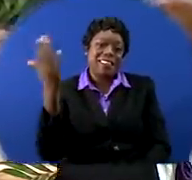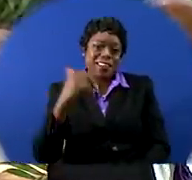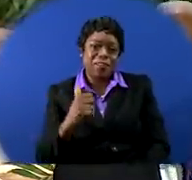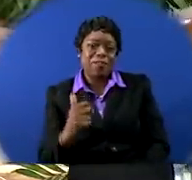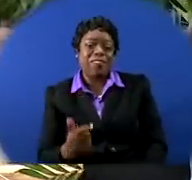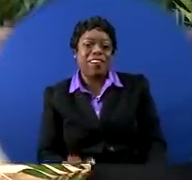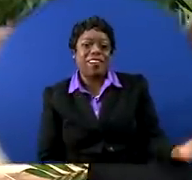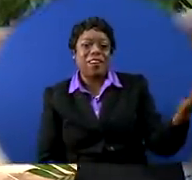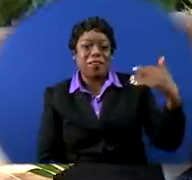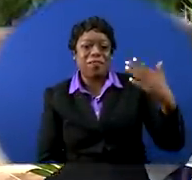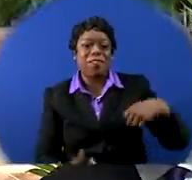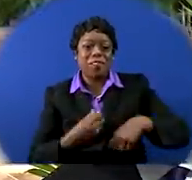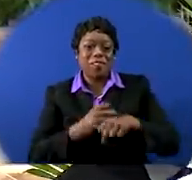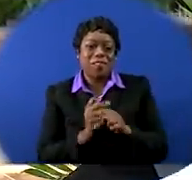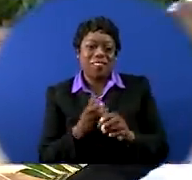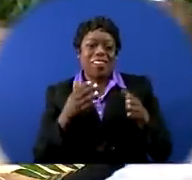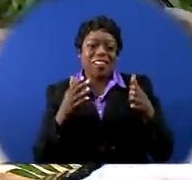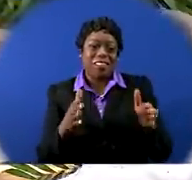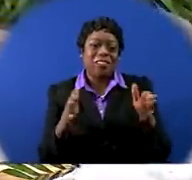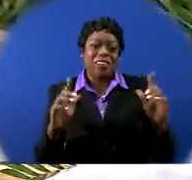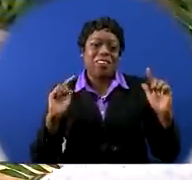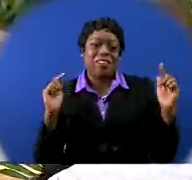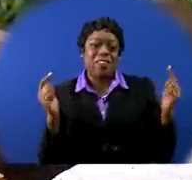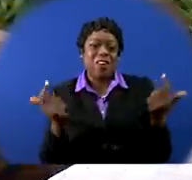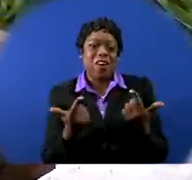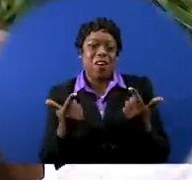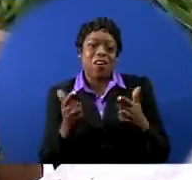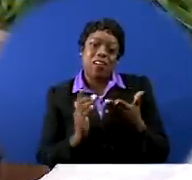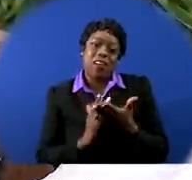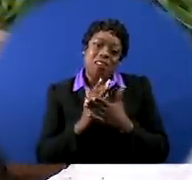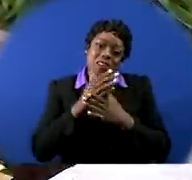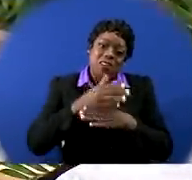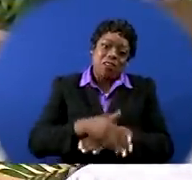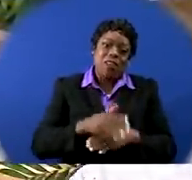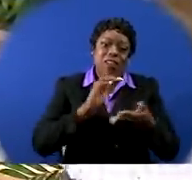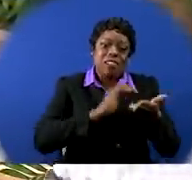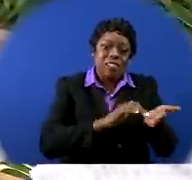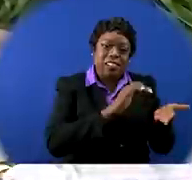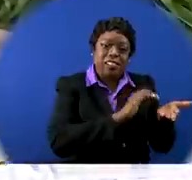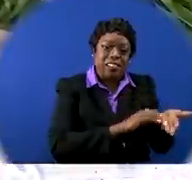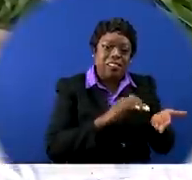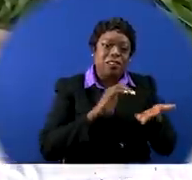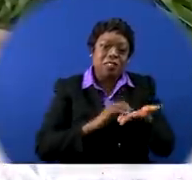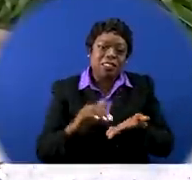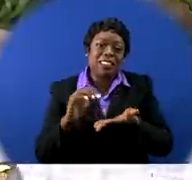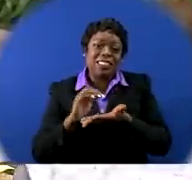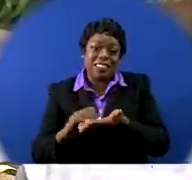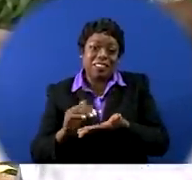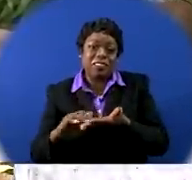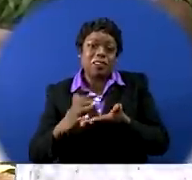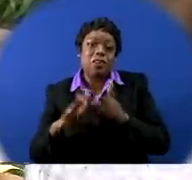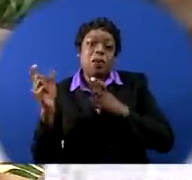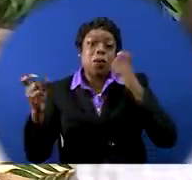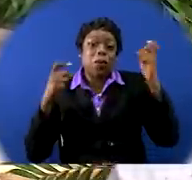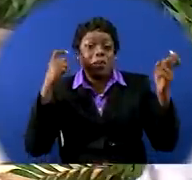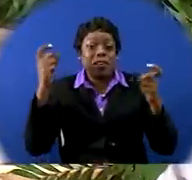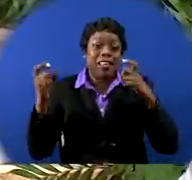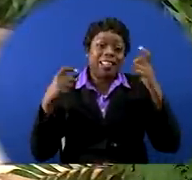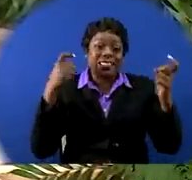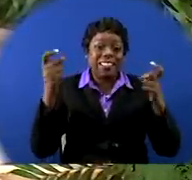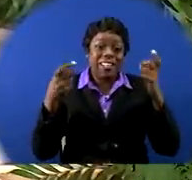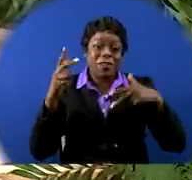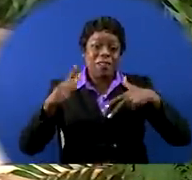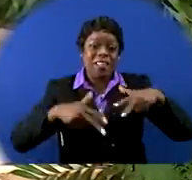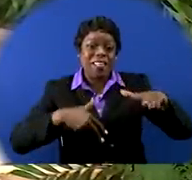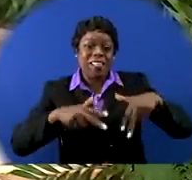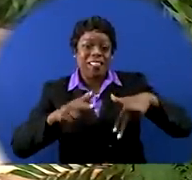Make way for these who need to come. Let them cross over you if necessary. God bless you. We're going to celebrate while they're walking. Come on, look at